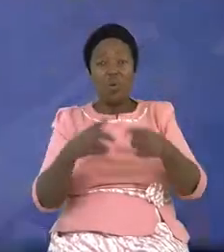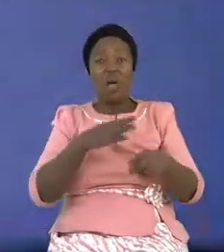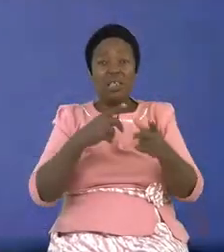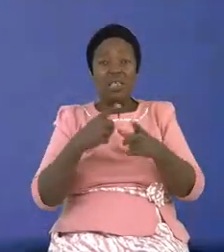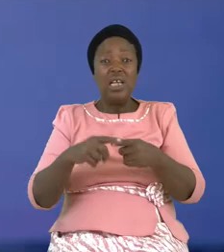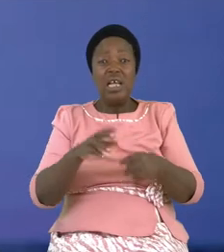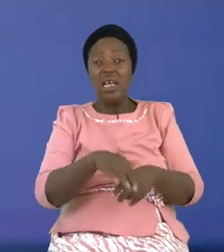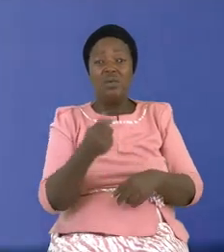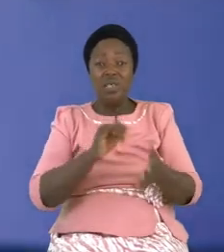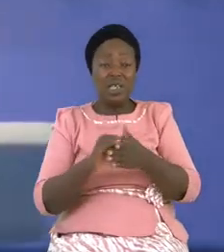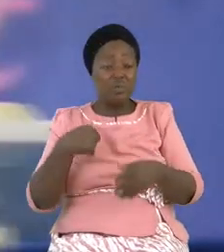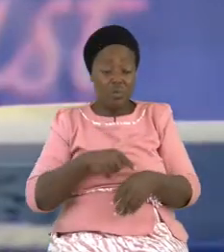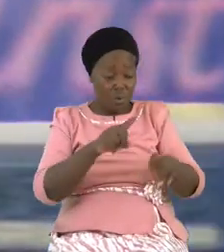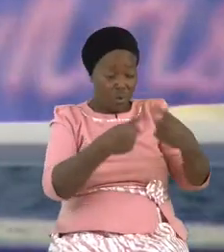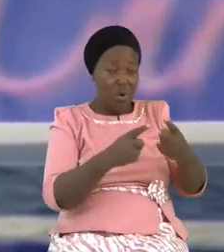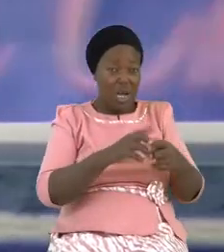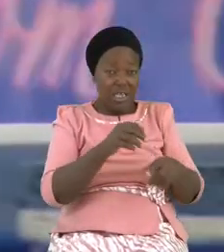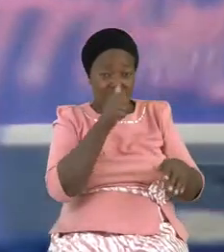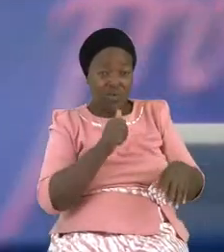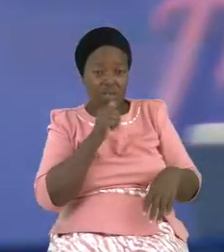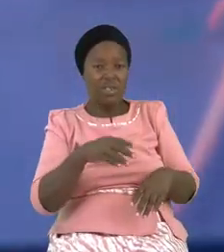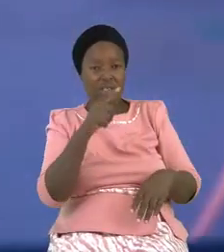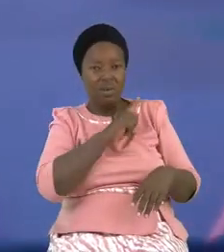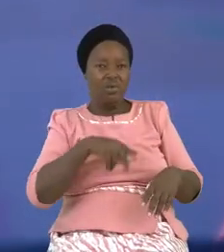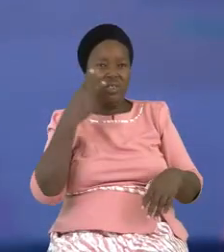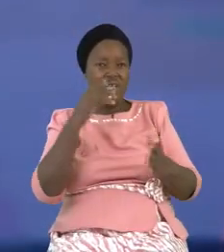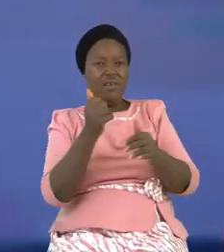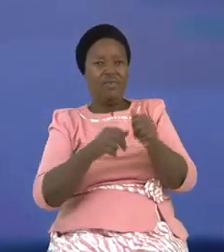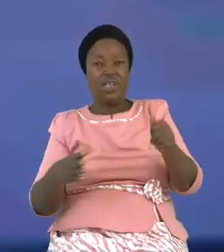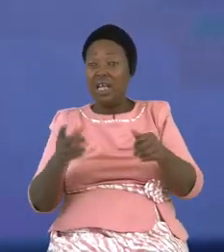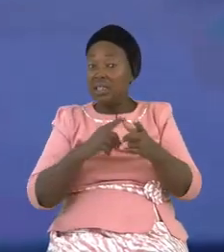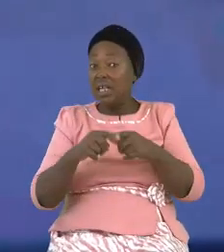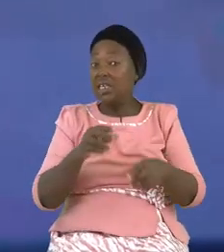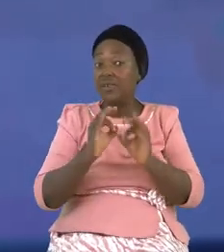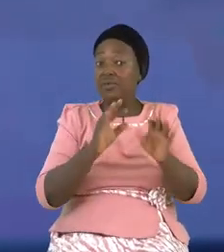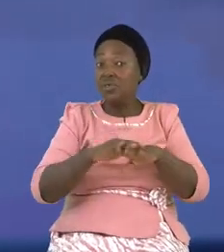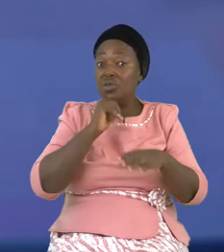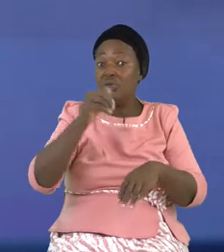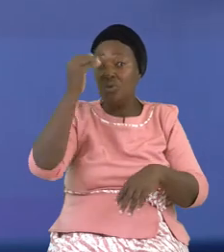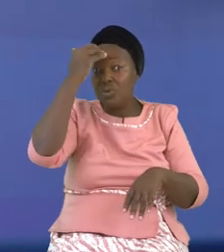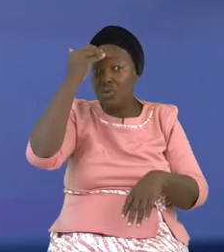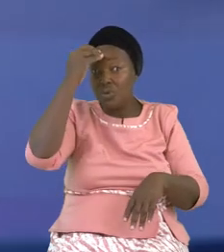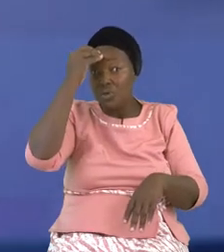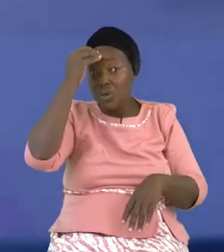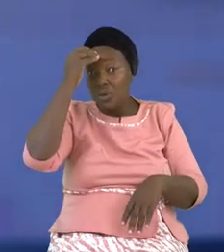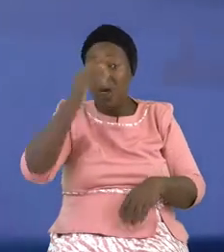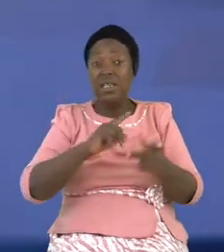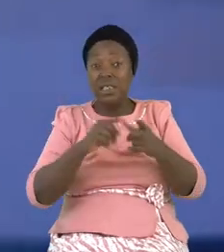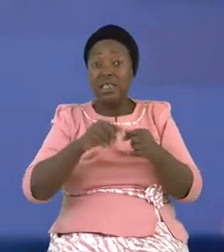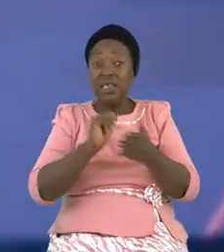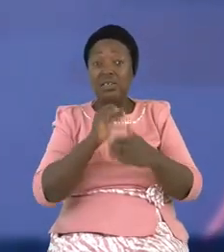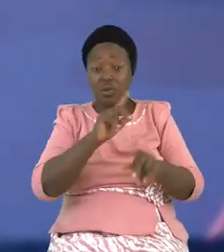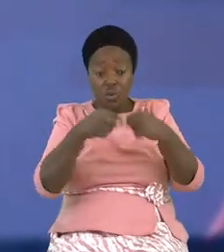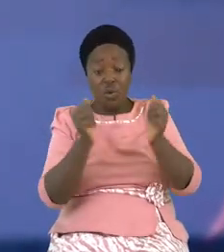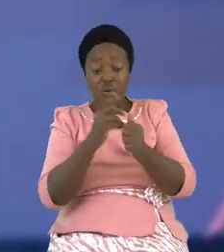entertain our heart, if it does not synchronize with the plan of God, the word of God,